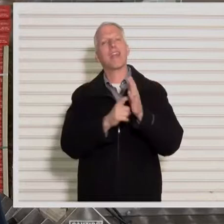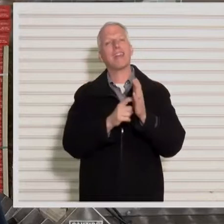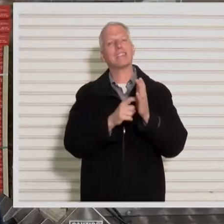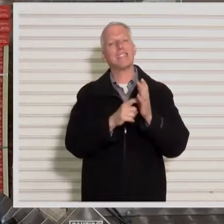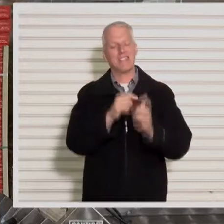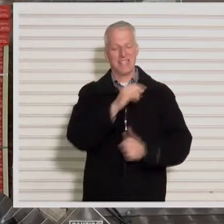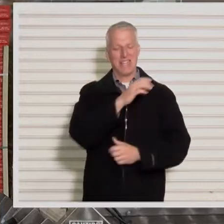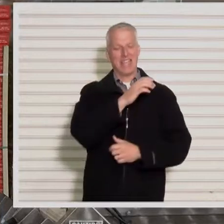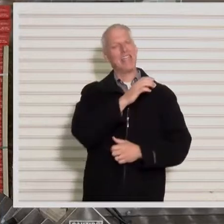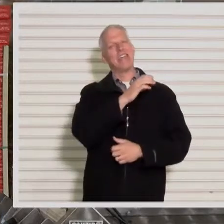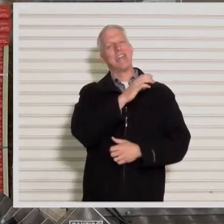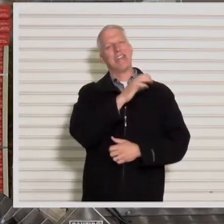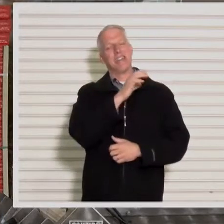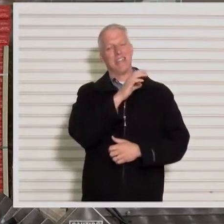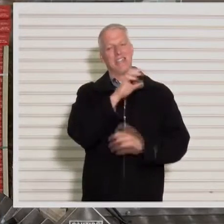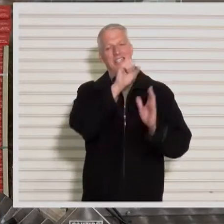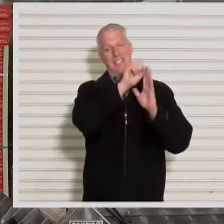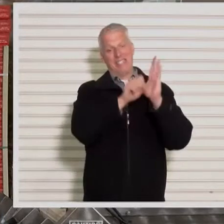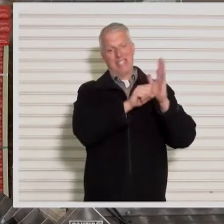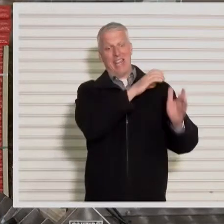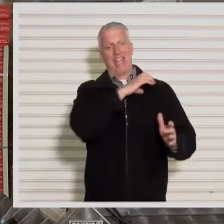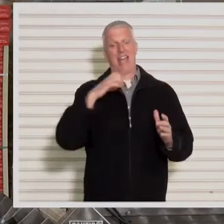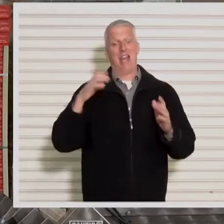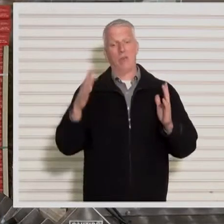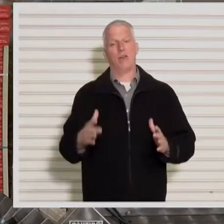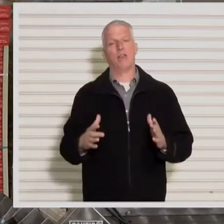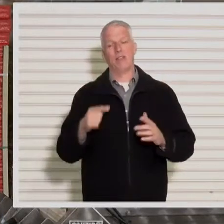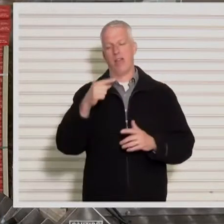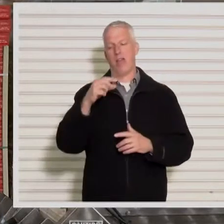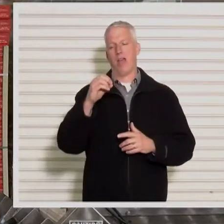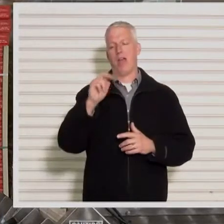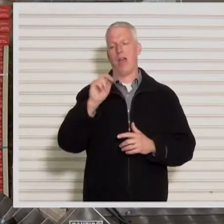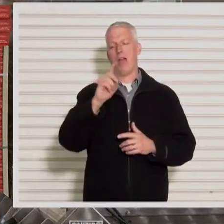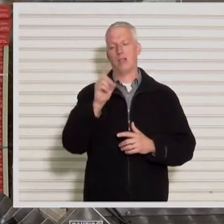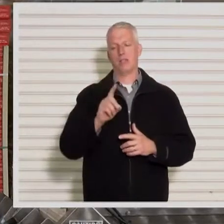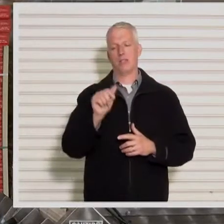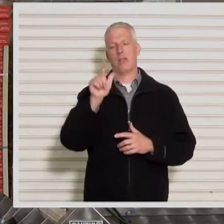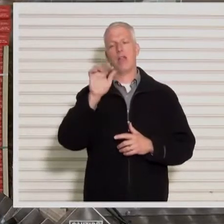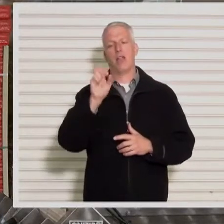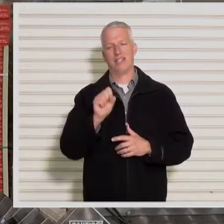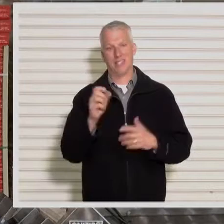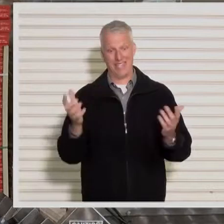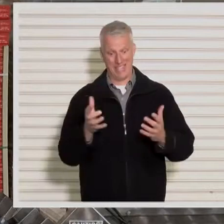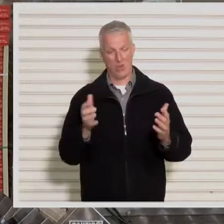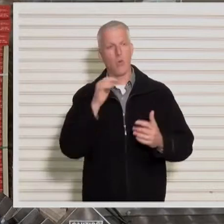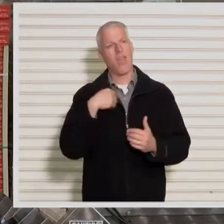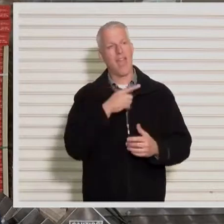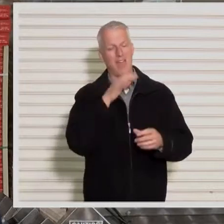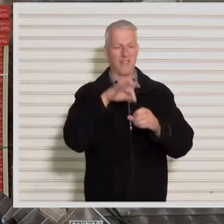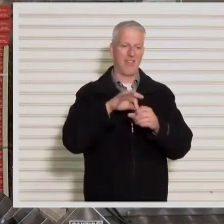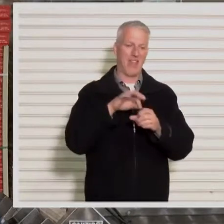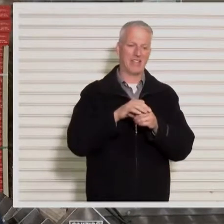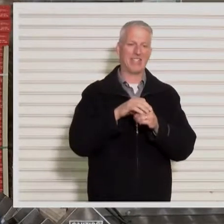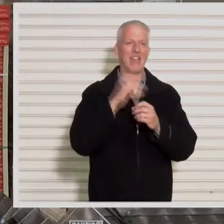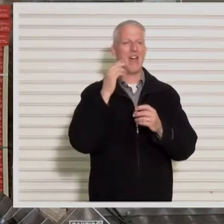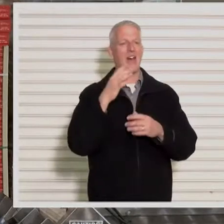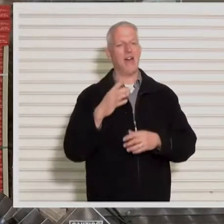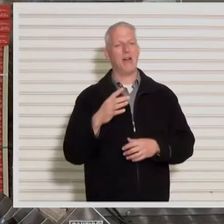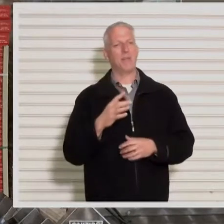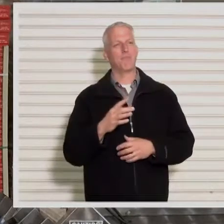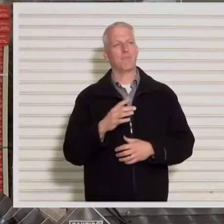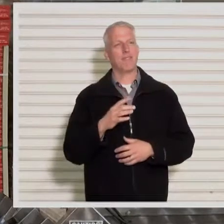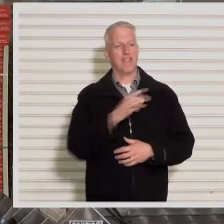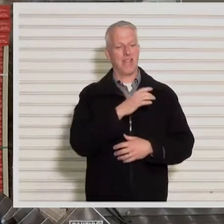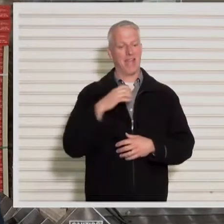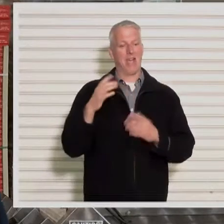Councilwoman Josie Gonzalez, who also is here with us. We also have an elected official from the College Board of the